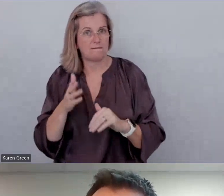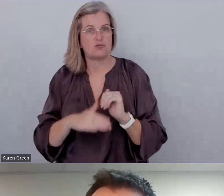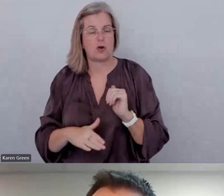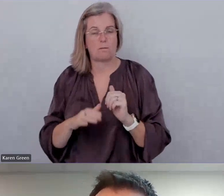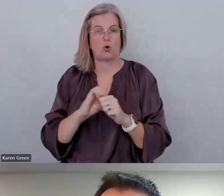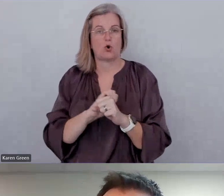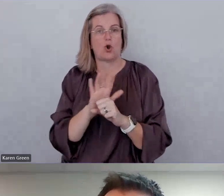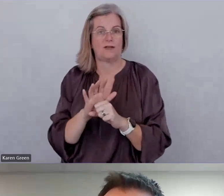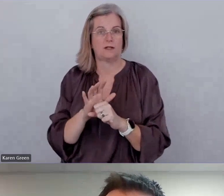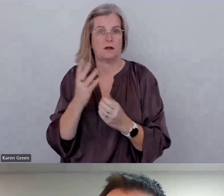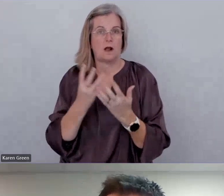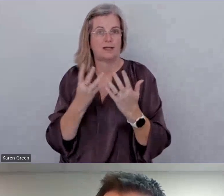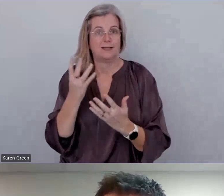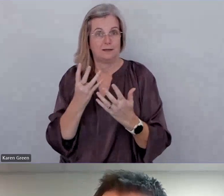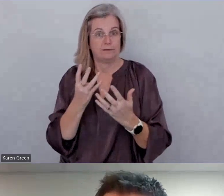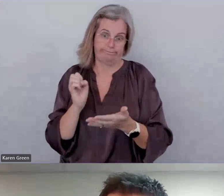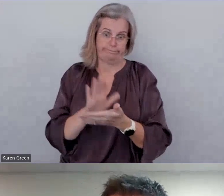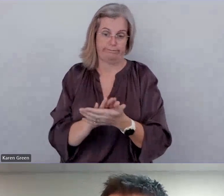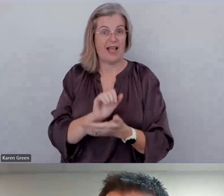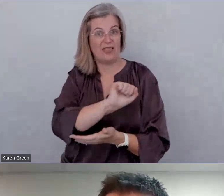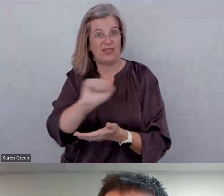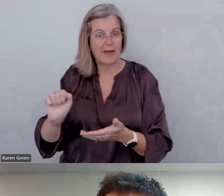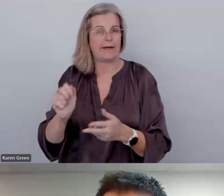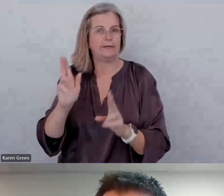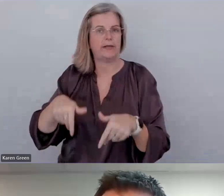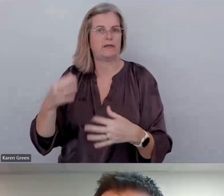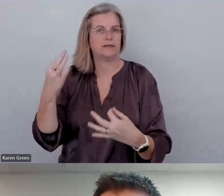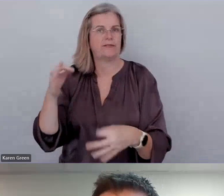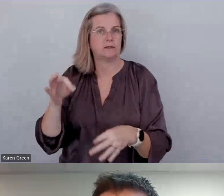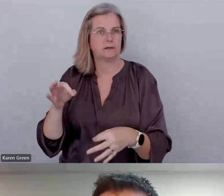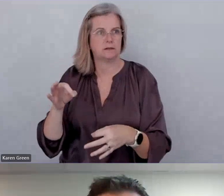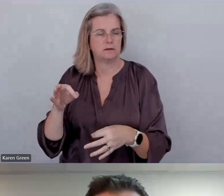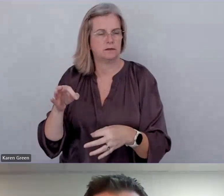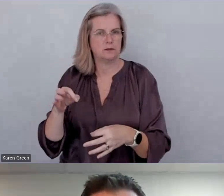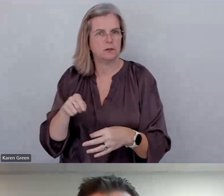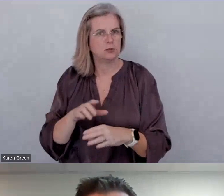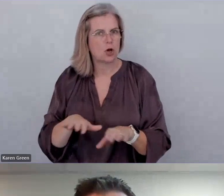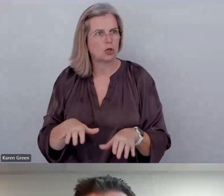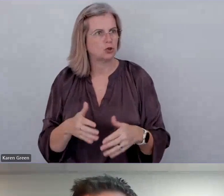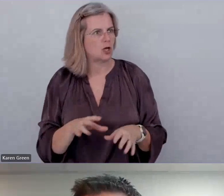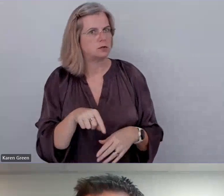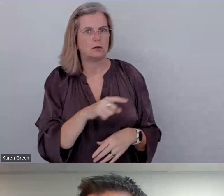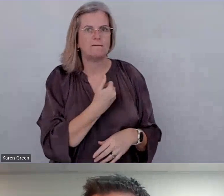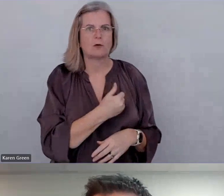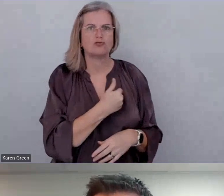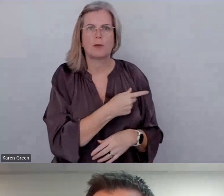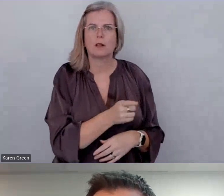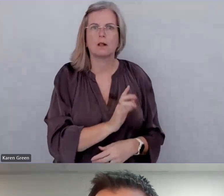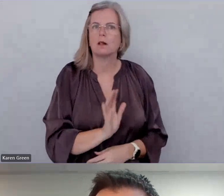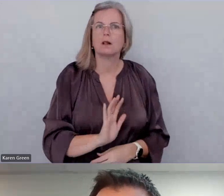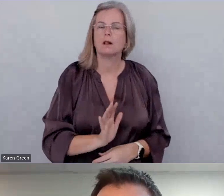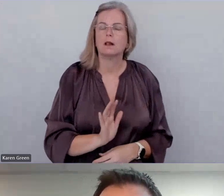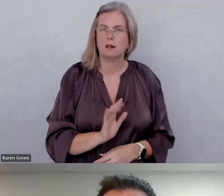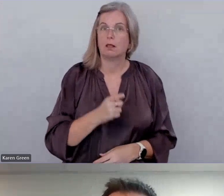certificate. So this is not just vulnerable populations. What I've been trying to say through my talk is that this is a problem